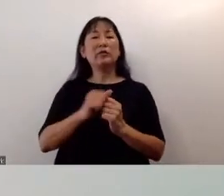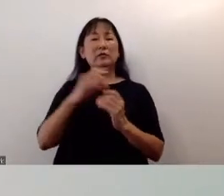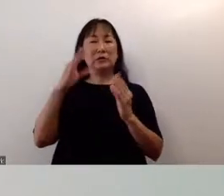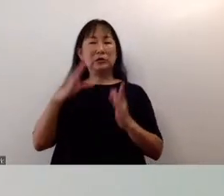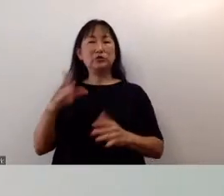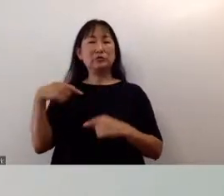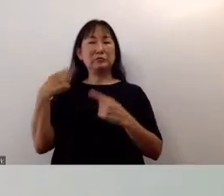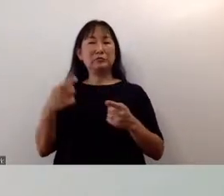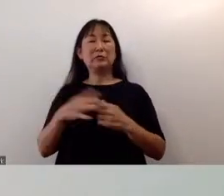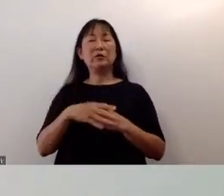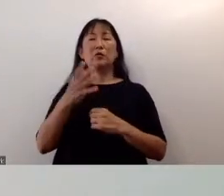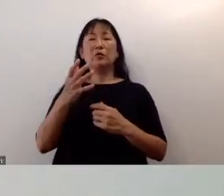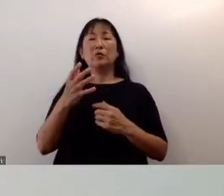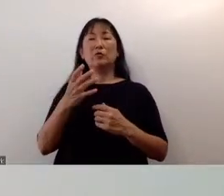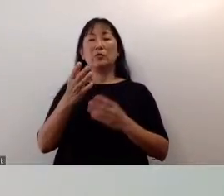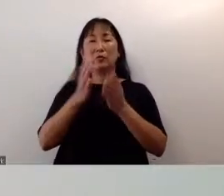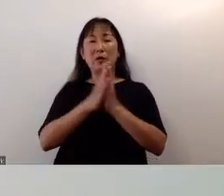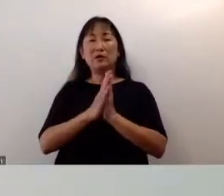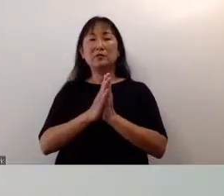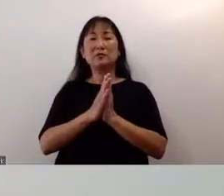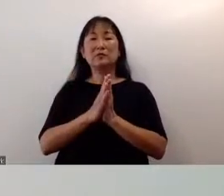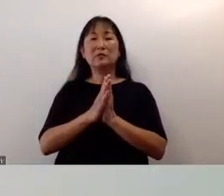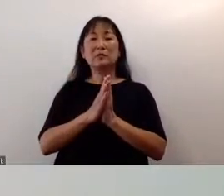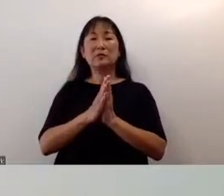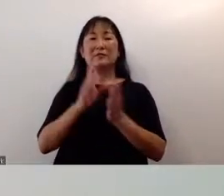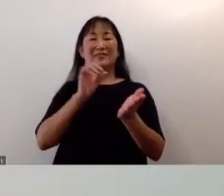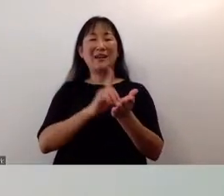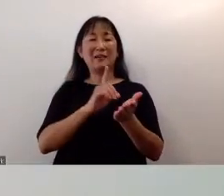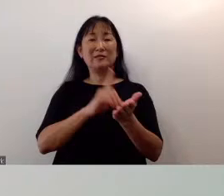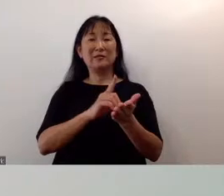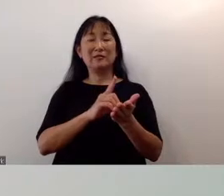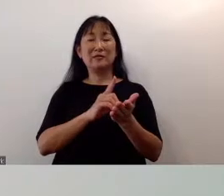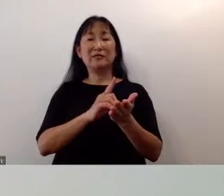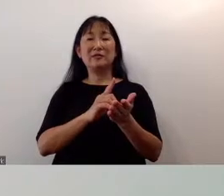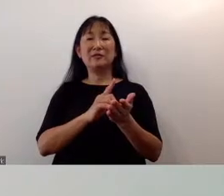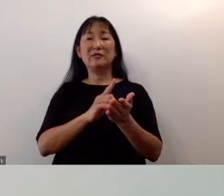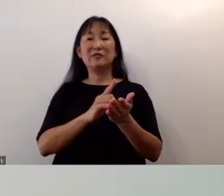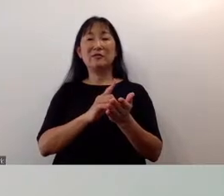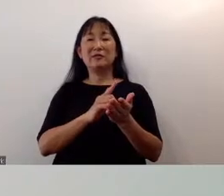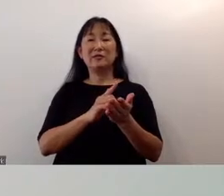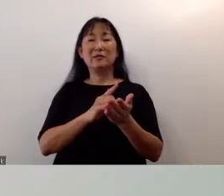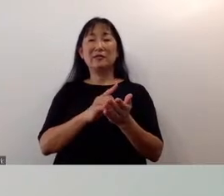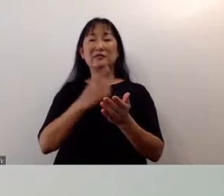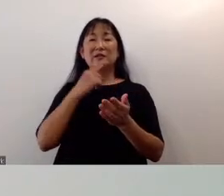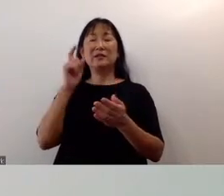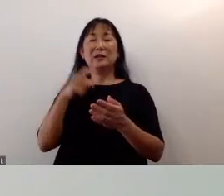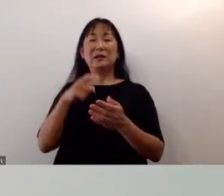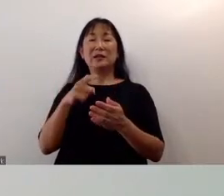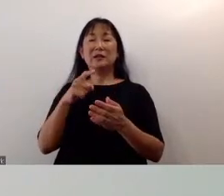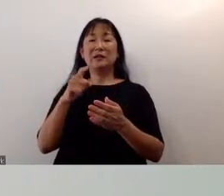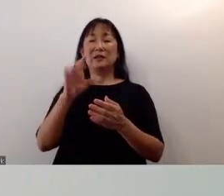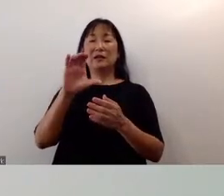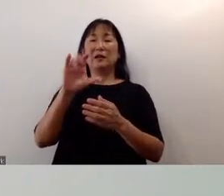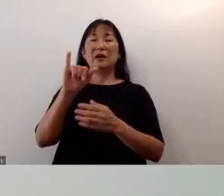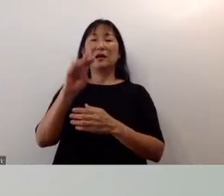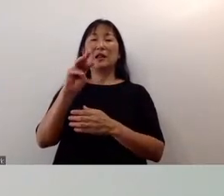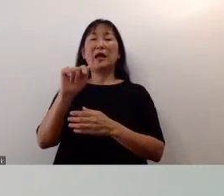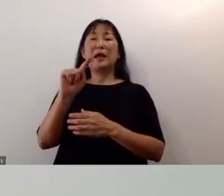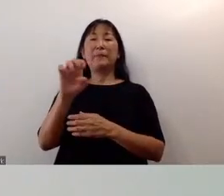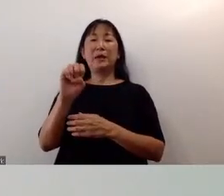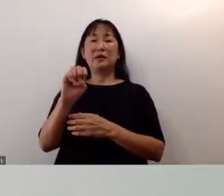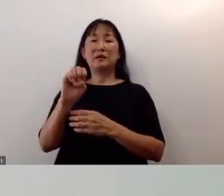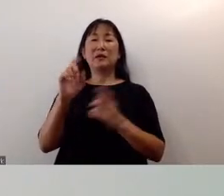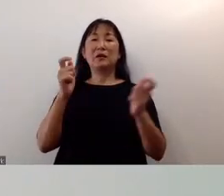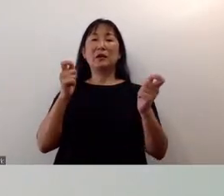have requested, because of their health condition and their doctor documents, that then they need to have a climate control environment. One